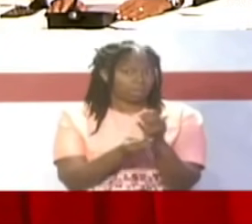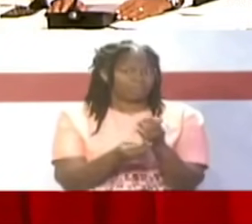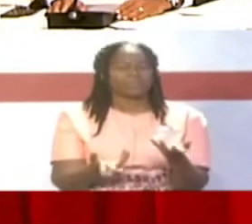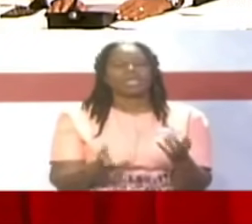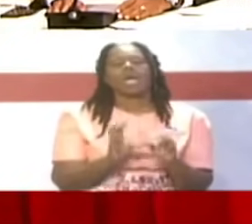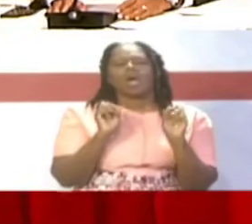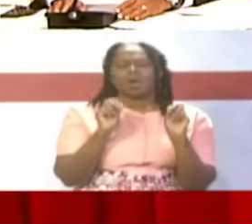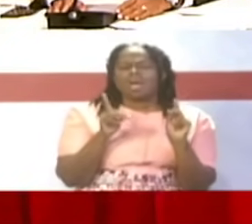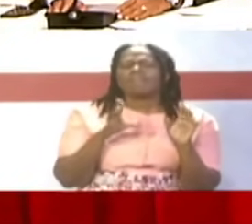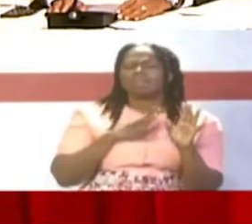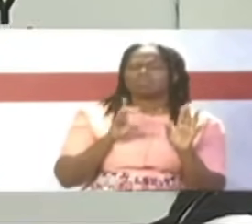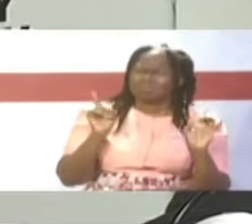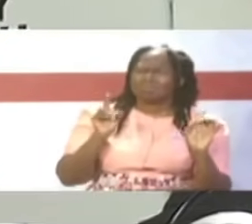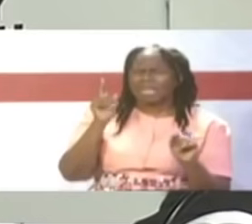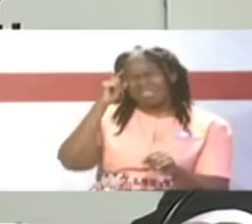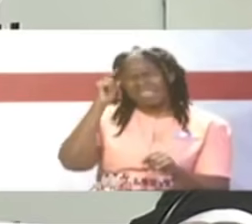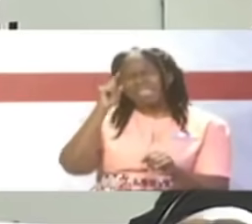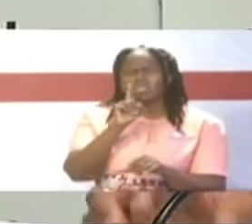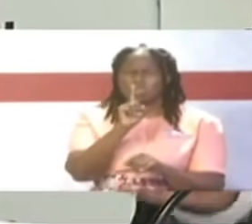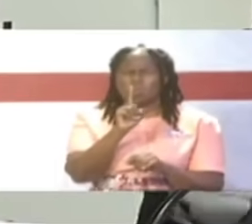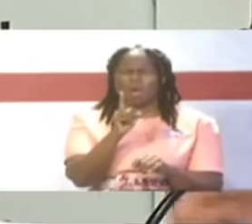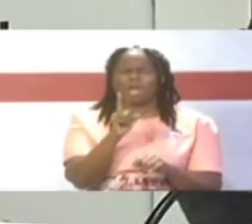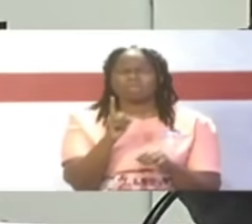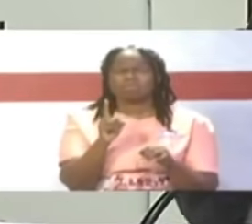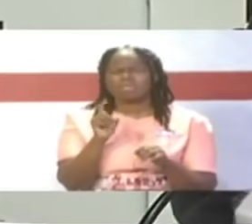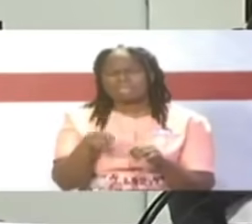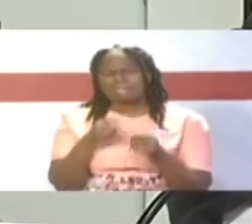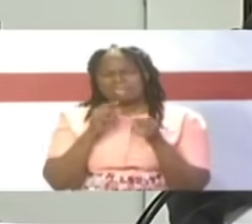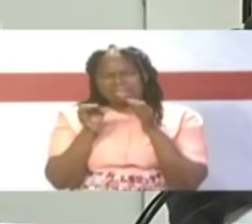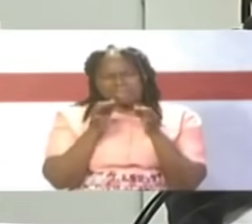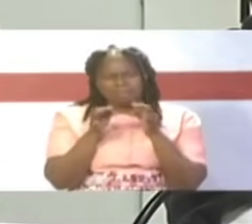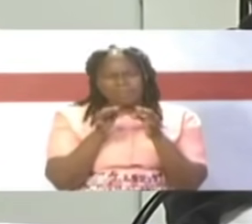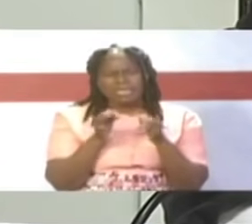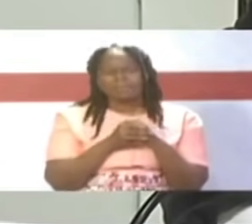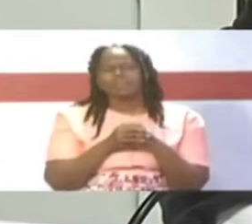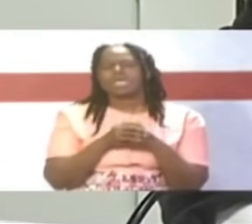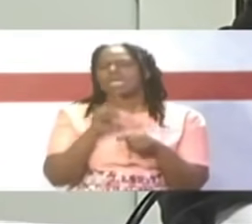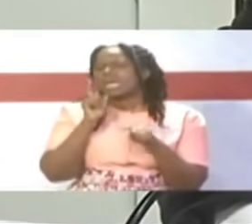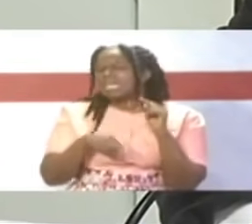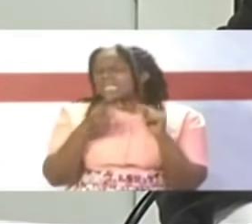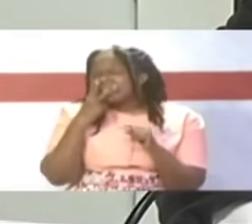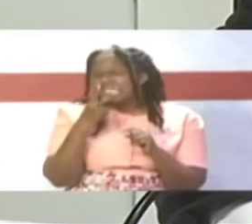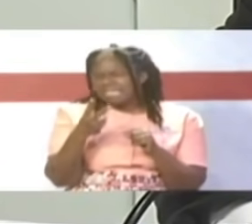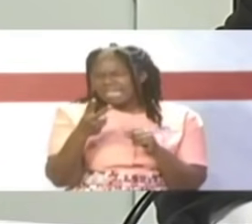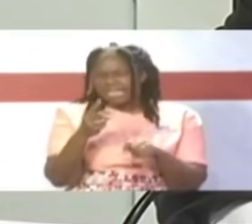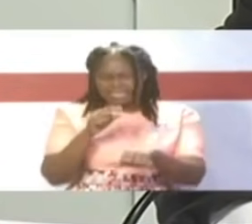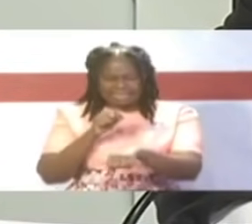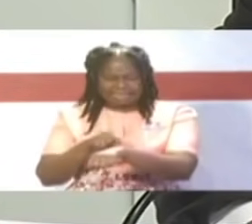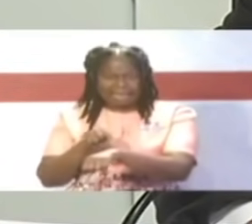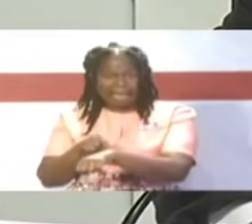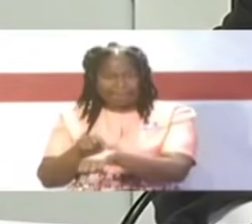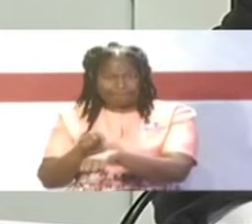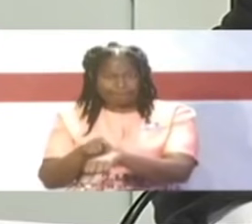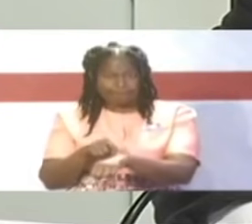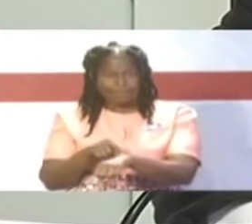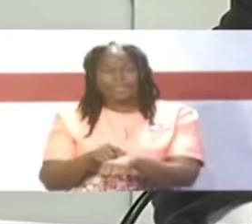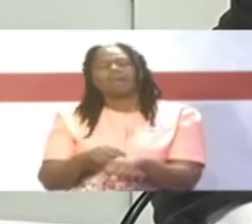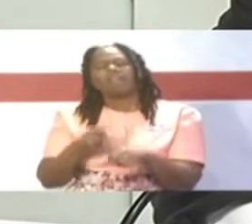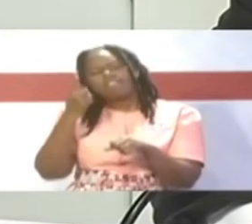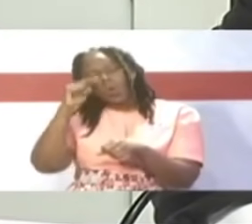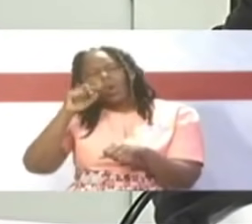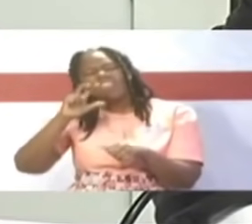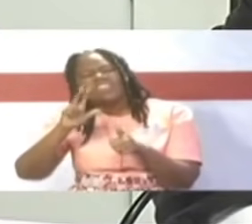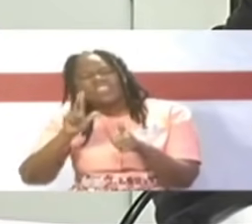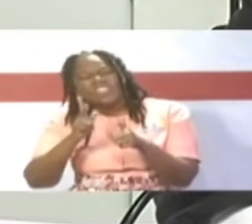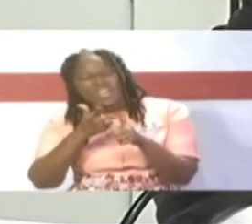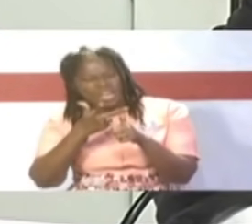needs clarification. I think on one of the slides there was a bit of, on the left-hand side, you couldn't see the time frame for giving the third dose of Sinopharm.